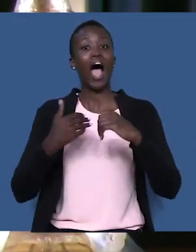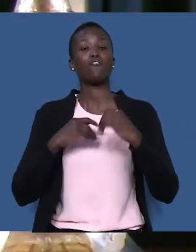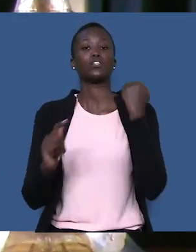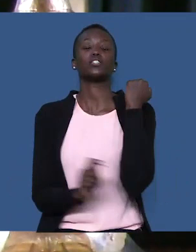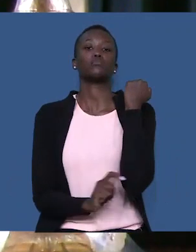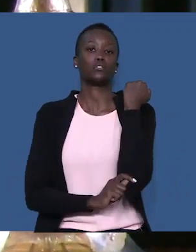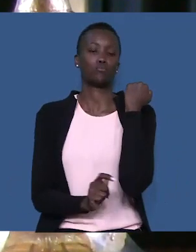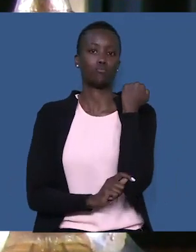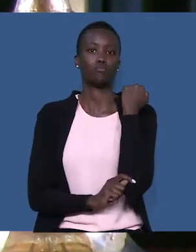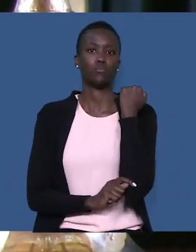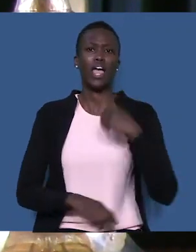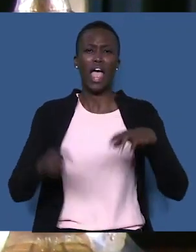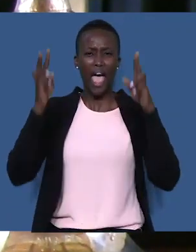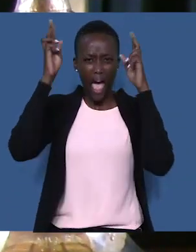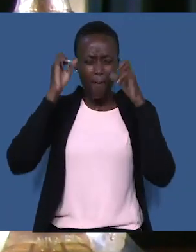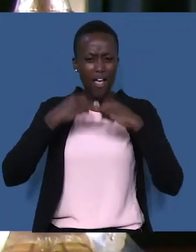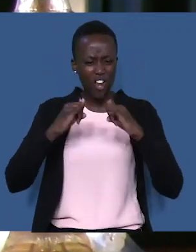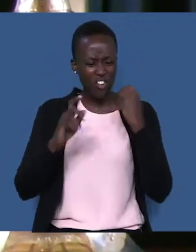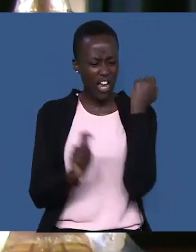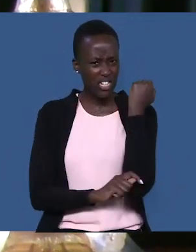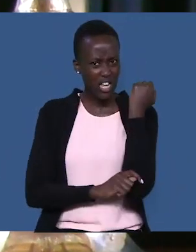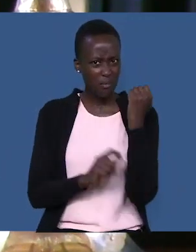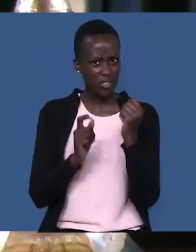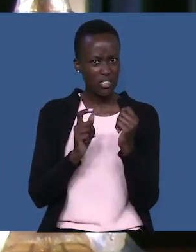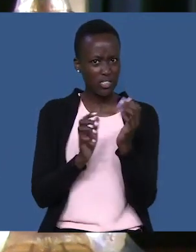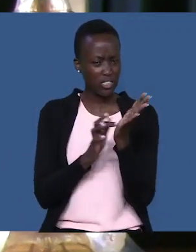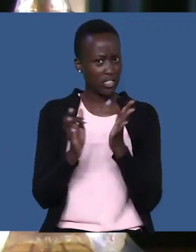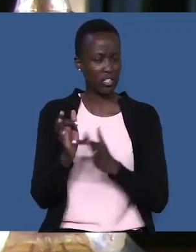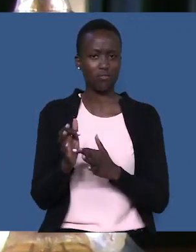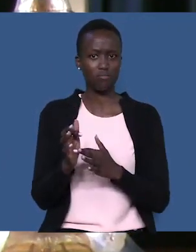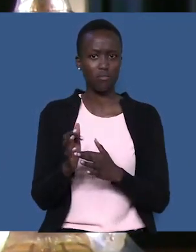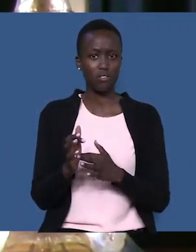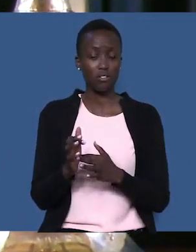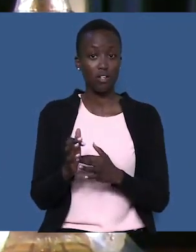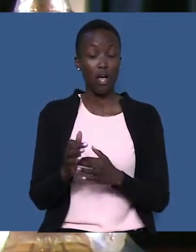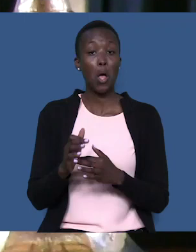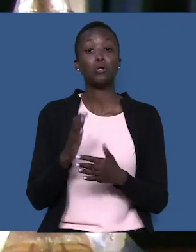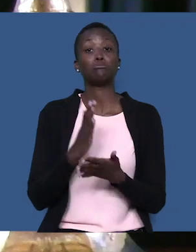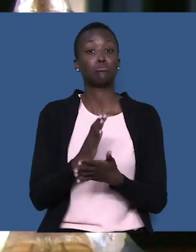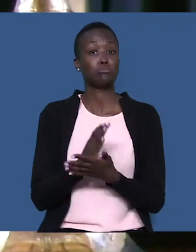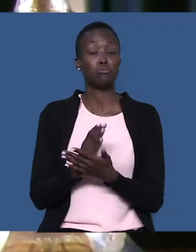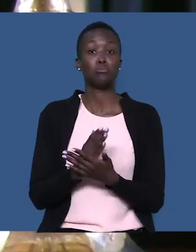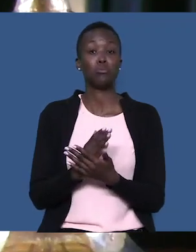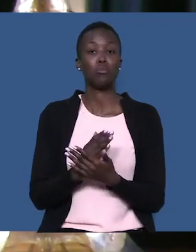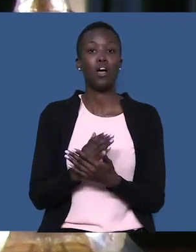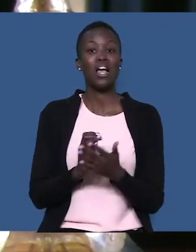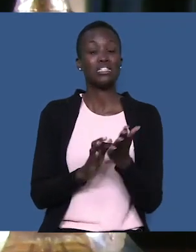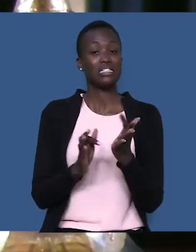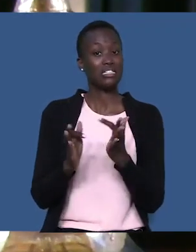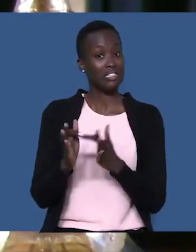course that he was called to do, it gives you great comfort to realize that in many ways,